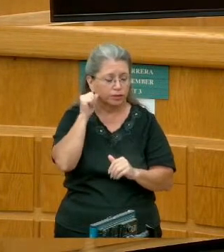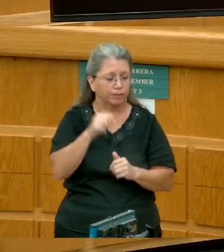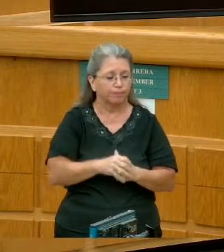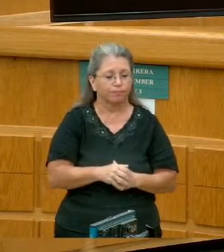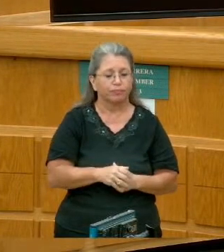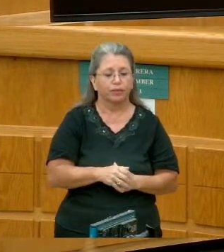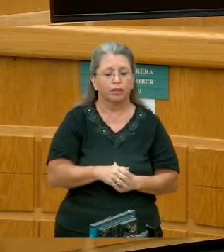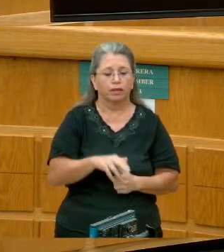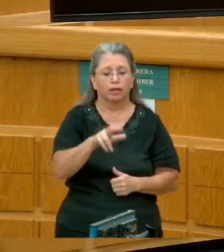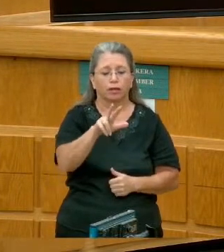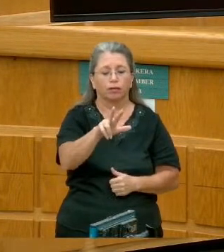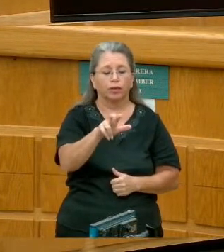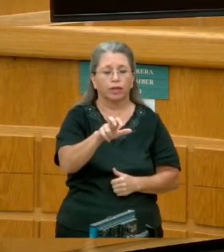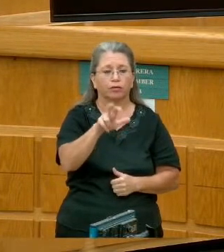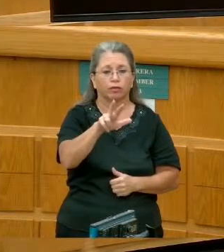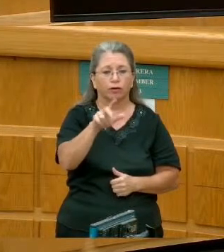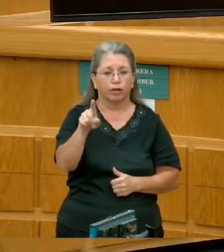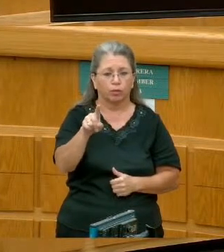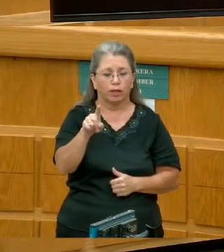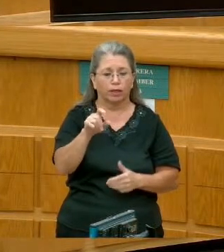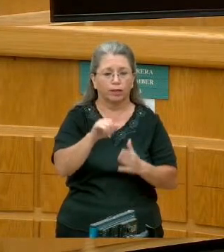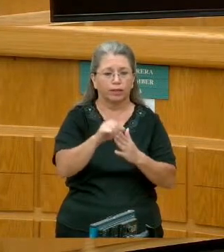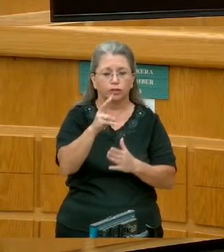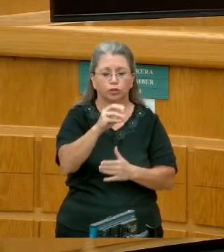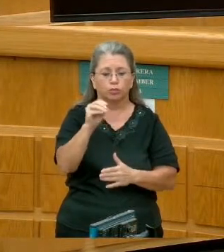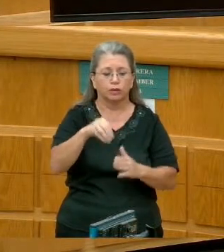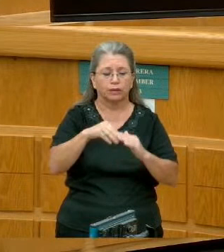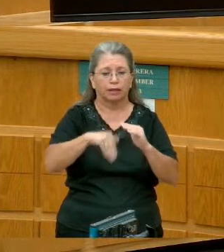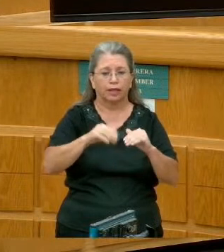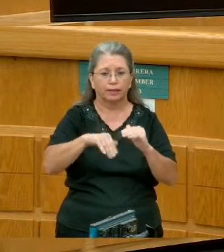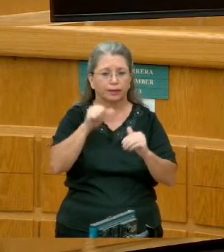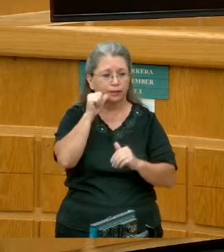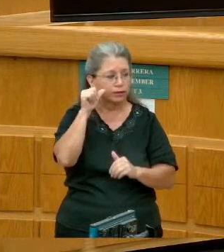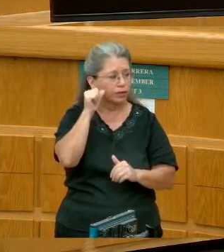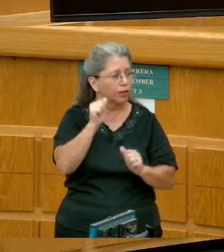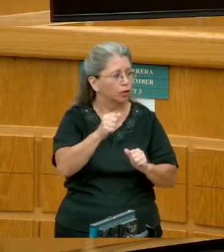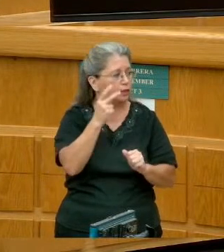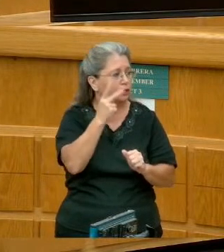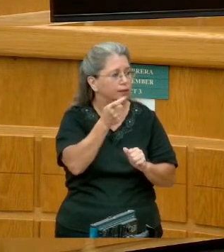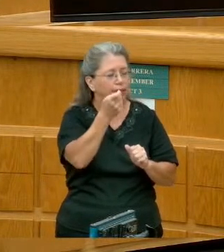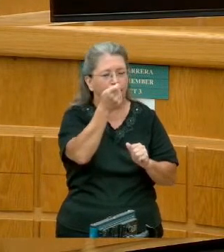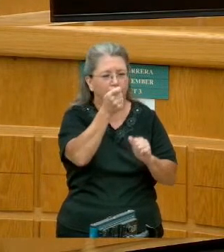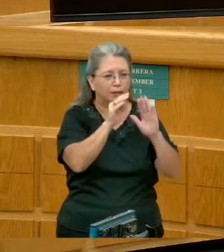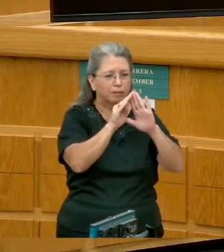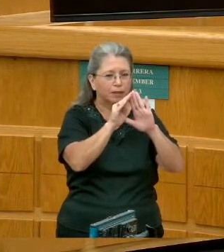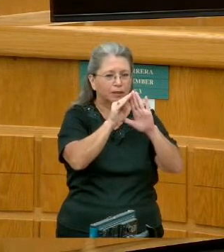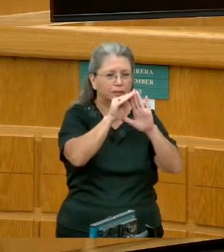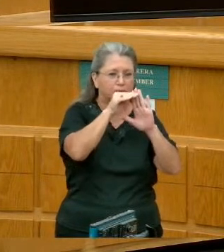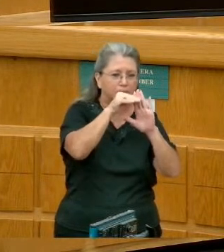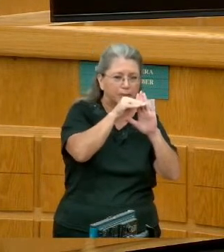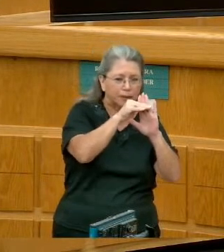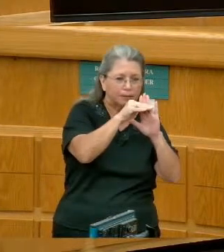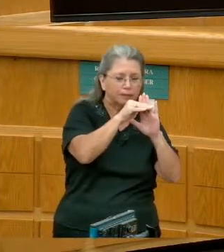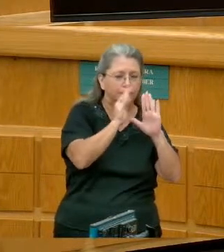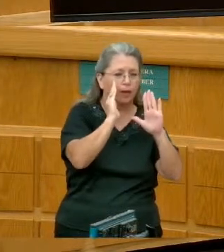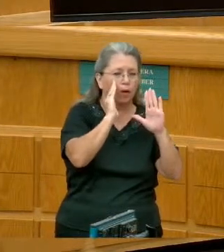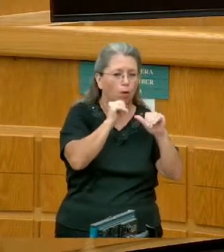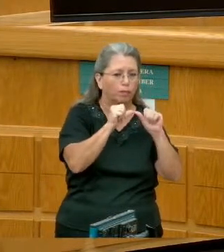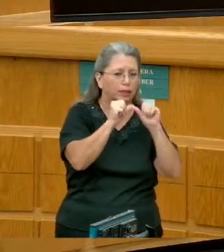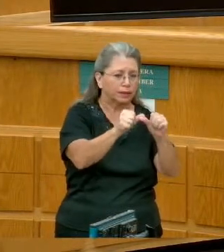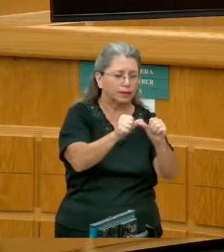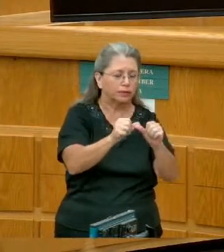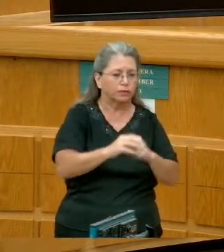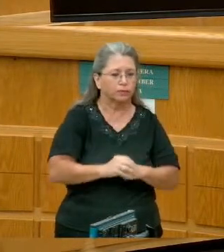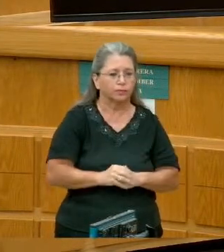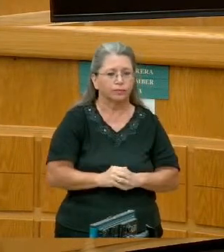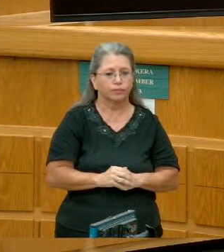331, which is 2% less than yesterday. You can see the lines kind of bending a little bit, and we hope that continues.